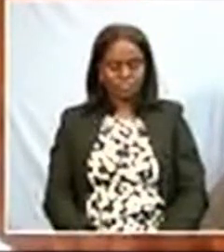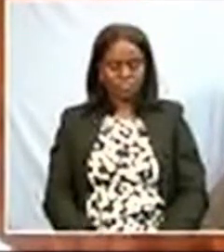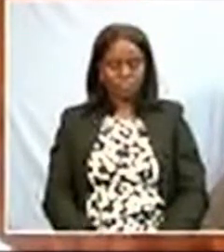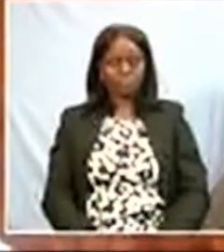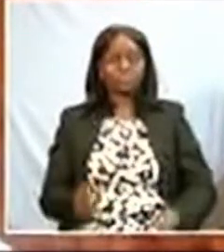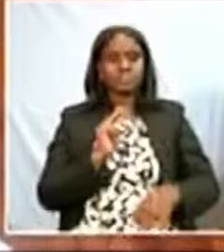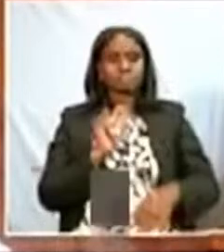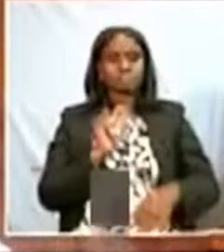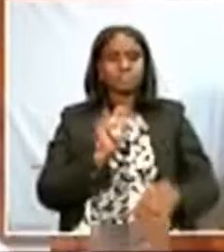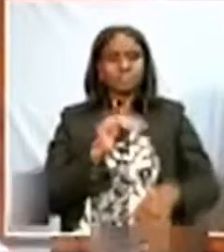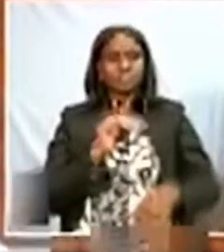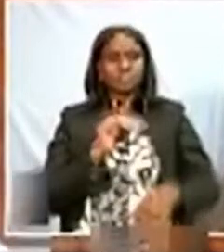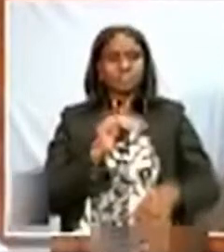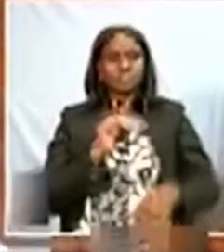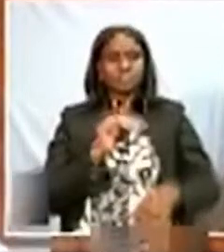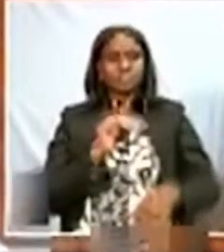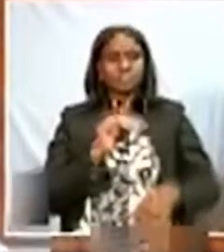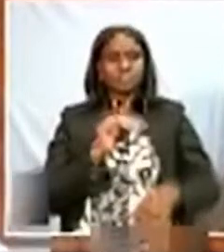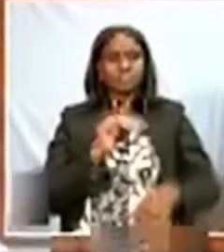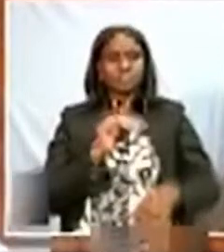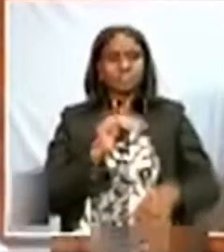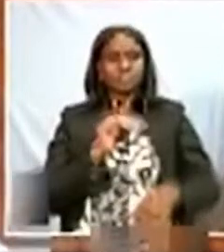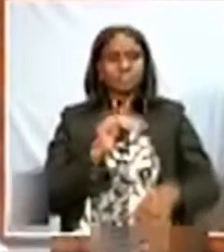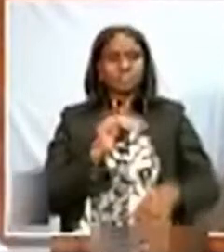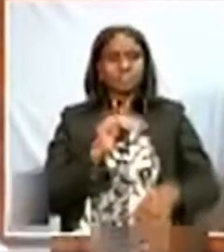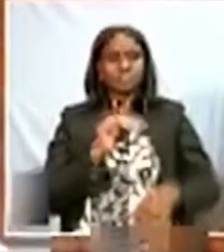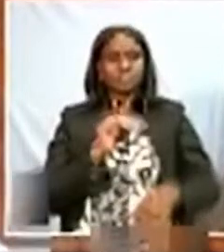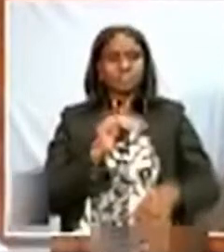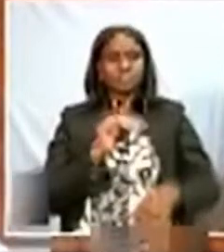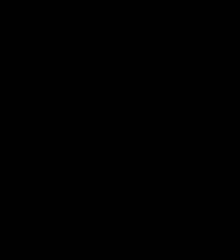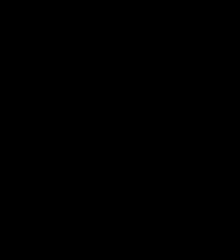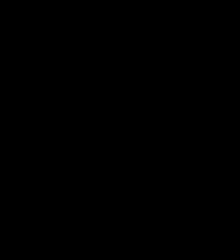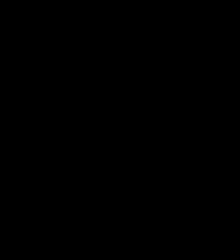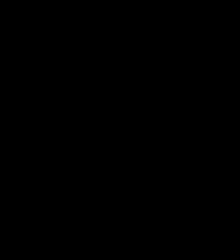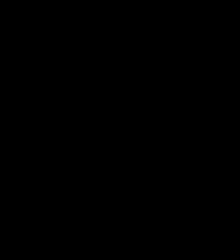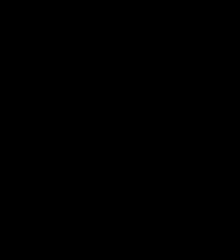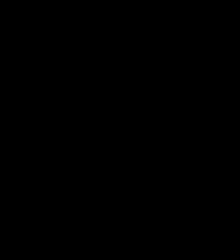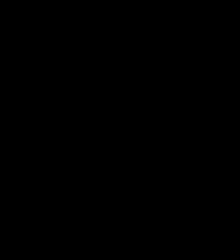we are asking you as a witness, whoever